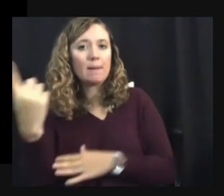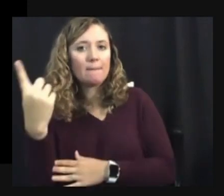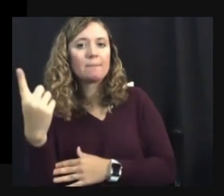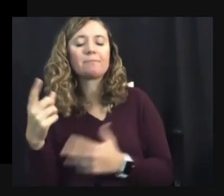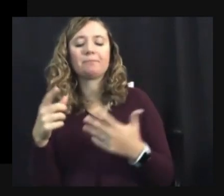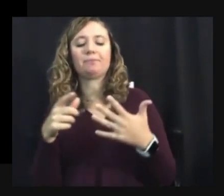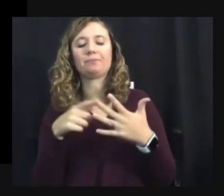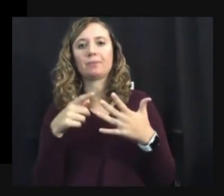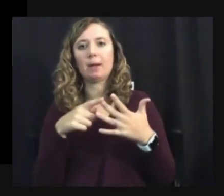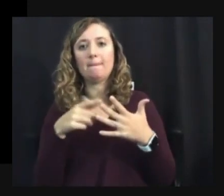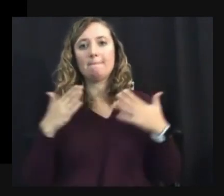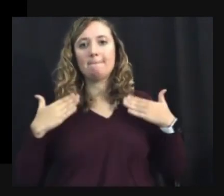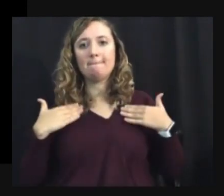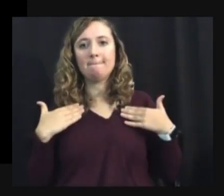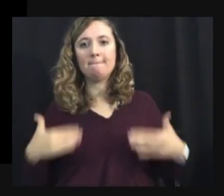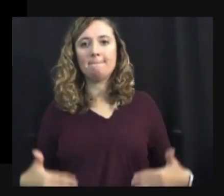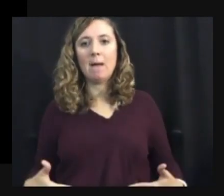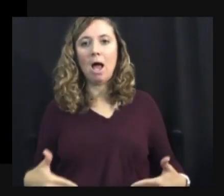use body